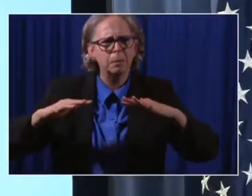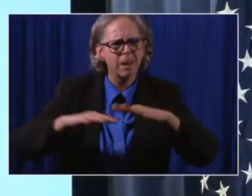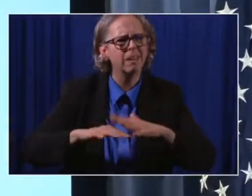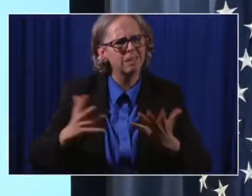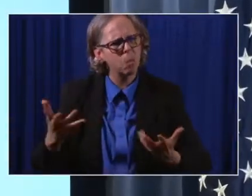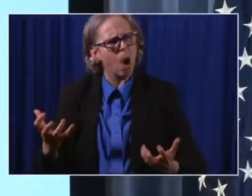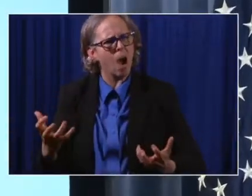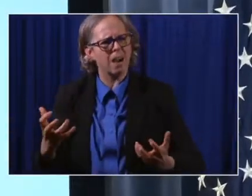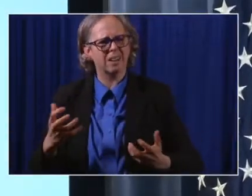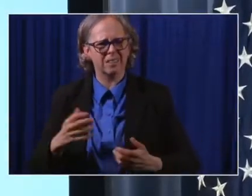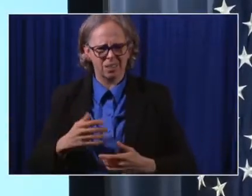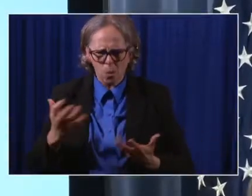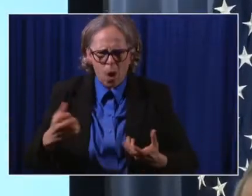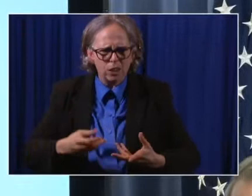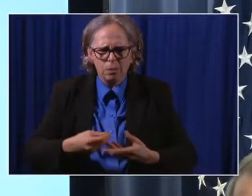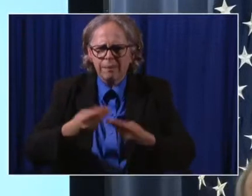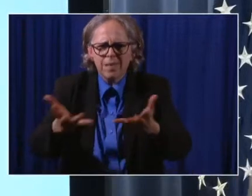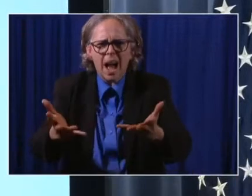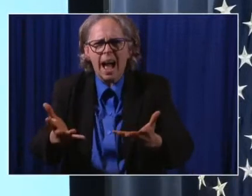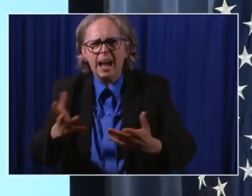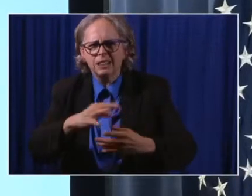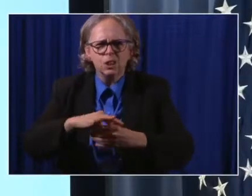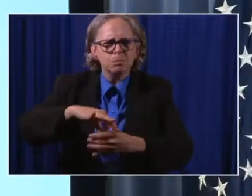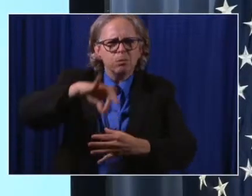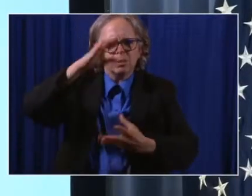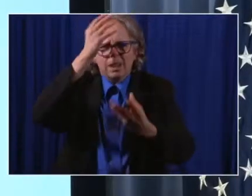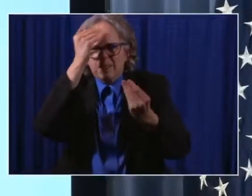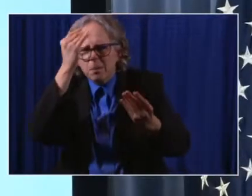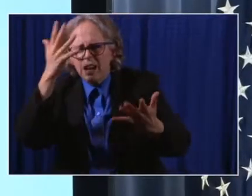with all the information we can from doctors and